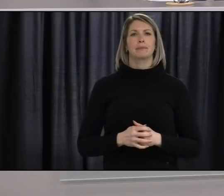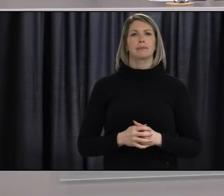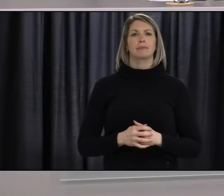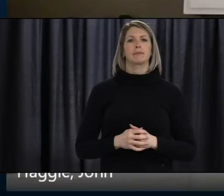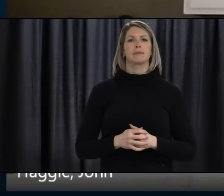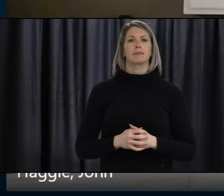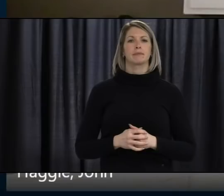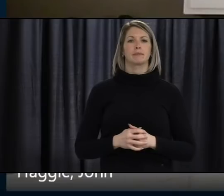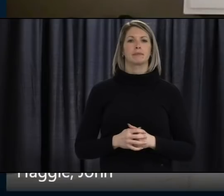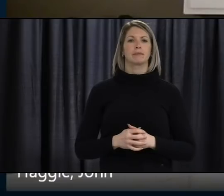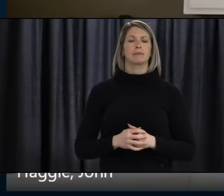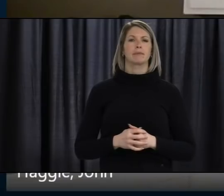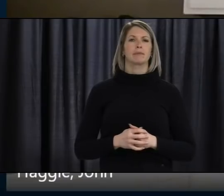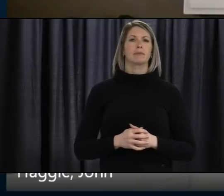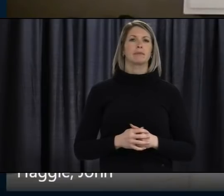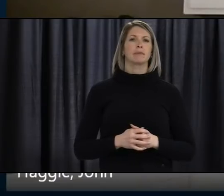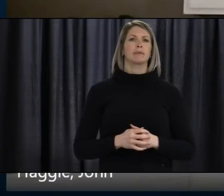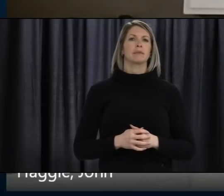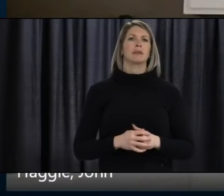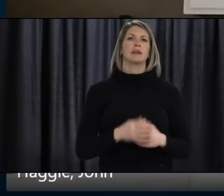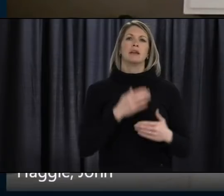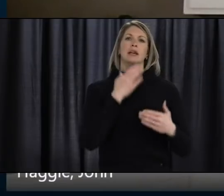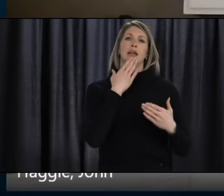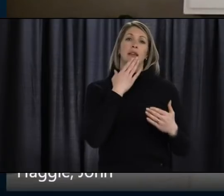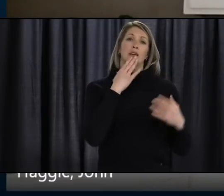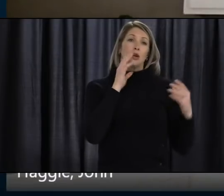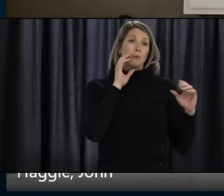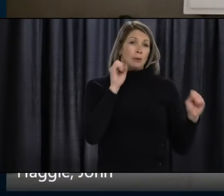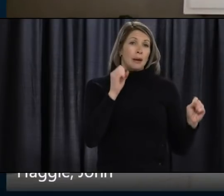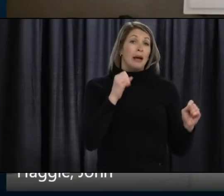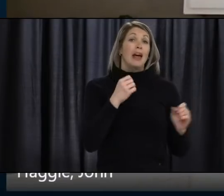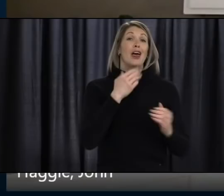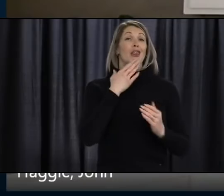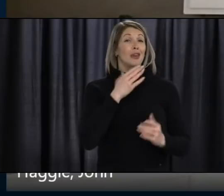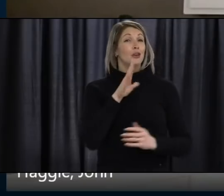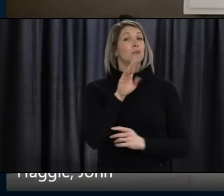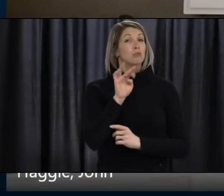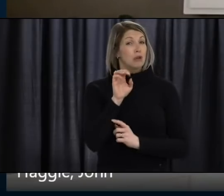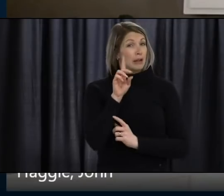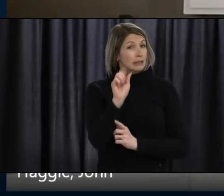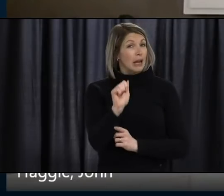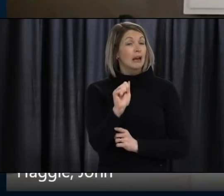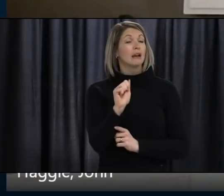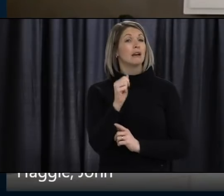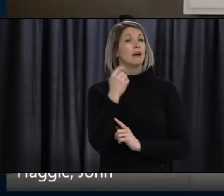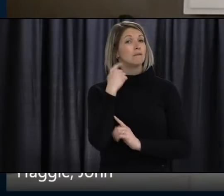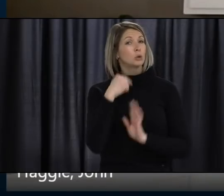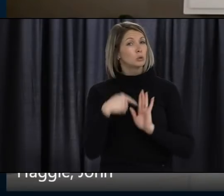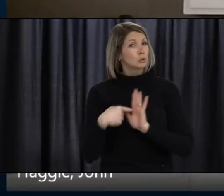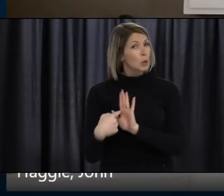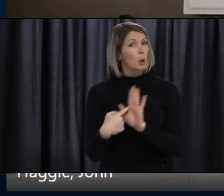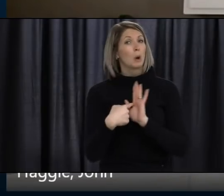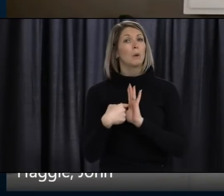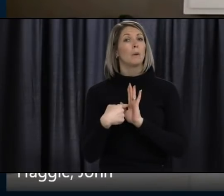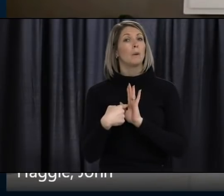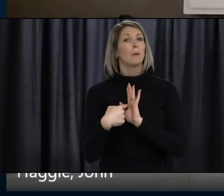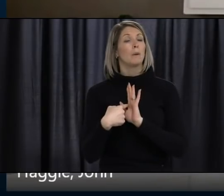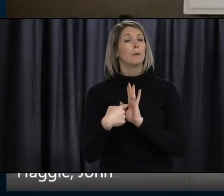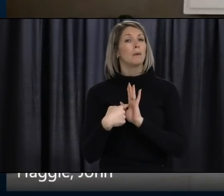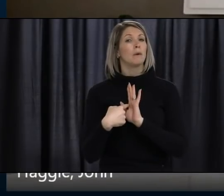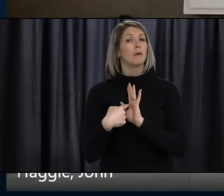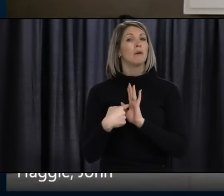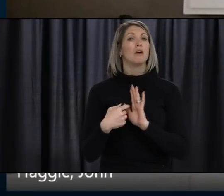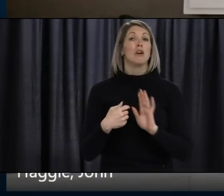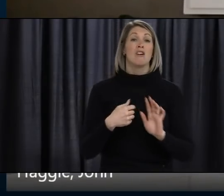Thank you very much, Premier, and thank you to Brenda as well for demonstrating yet another skill. When she's not